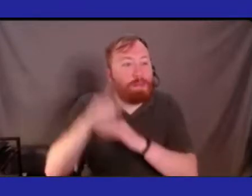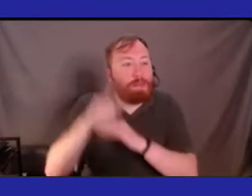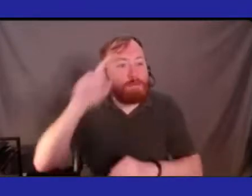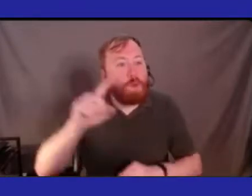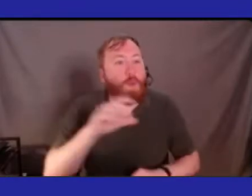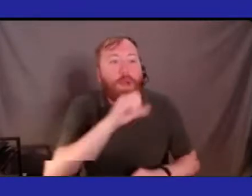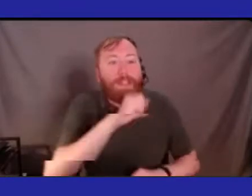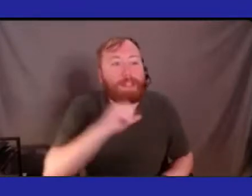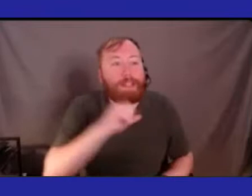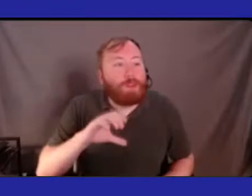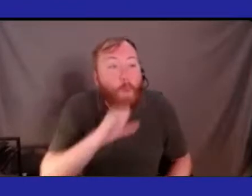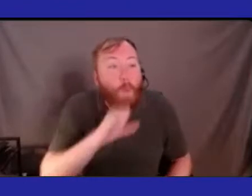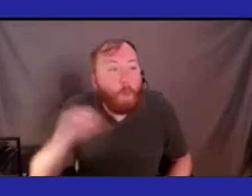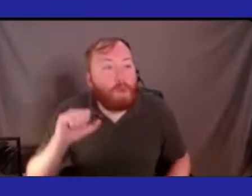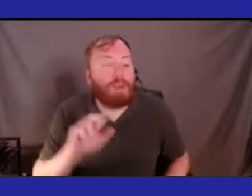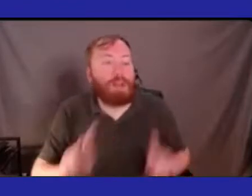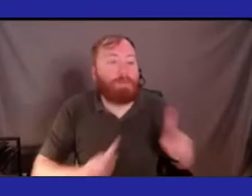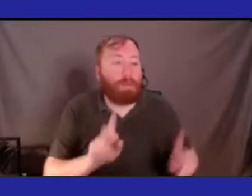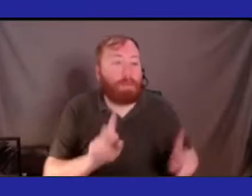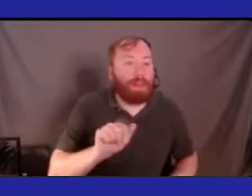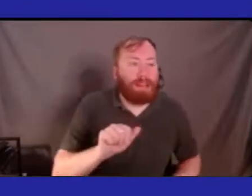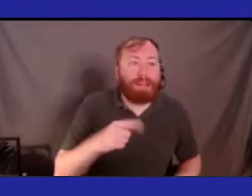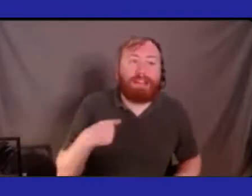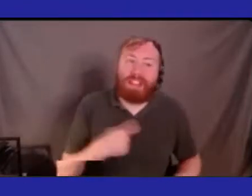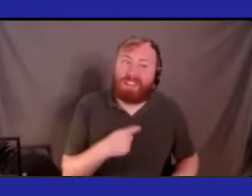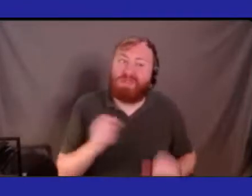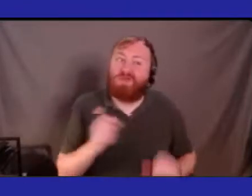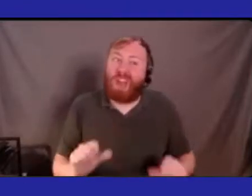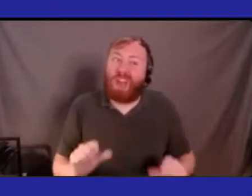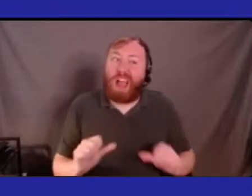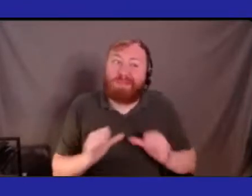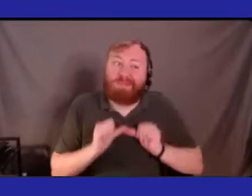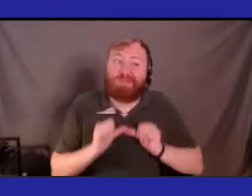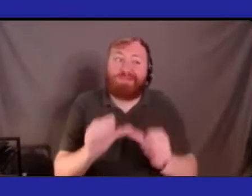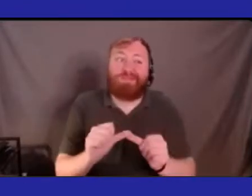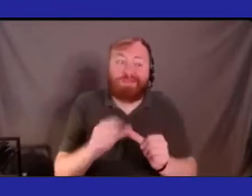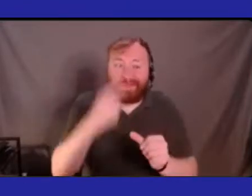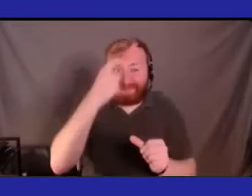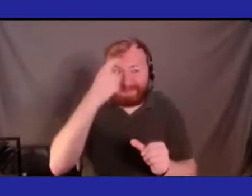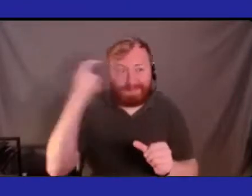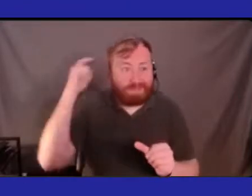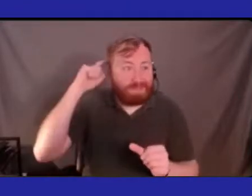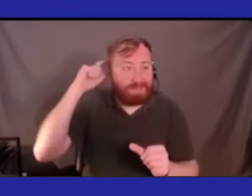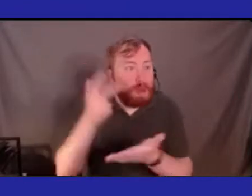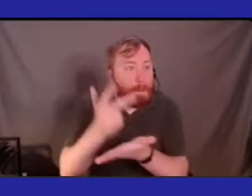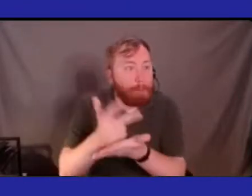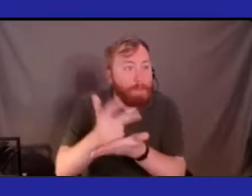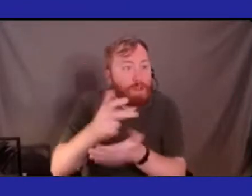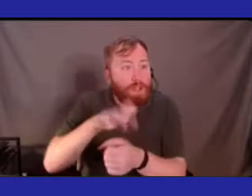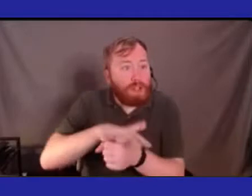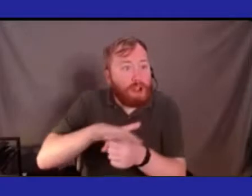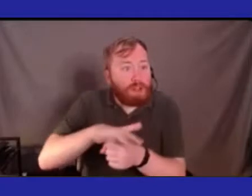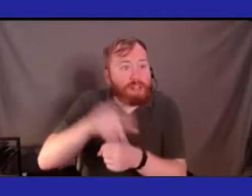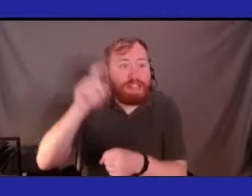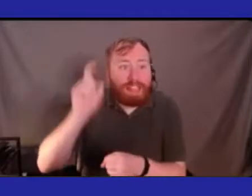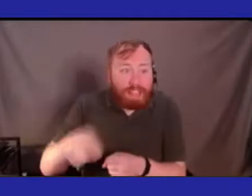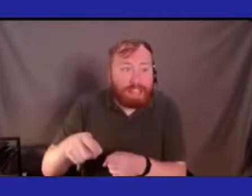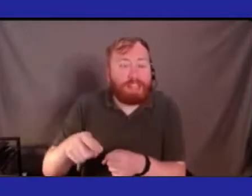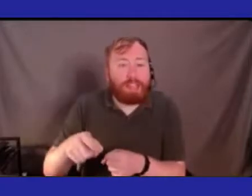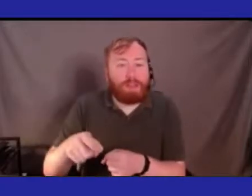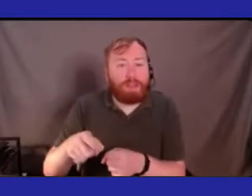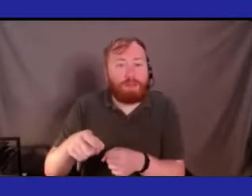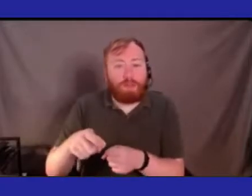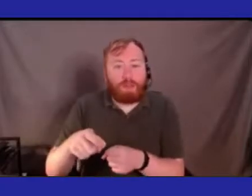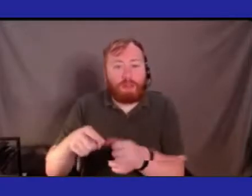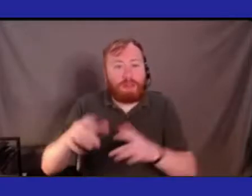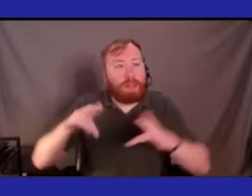with disabilities. And let's try to keep that reminder that we need to make sure that parking areas must be clear for accessorize.